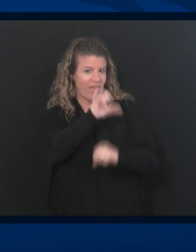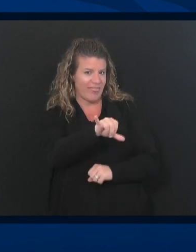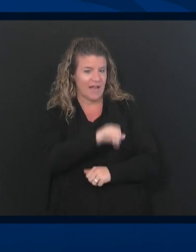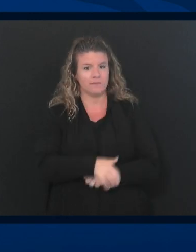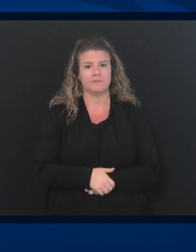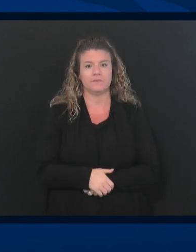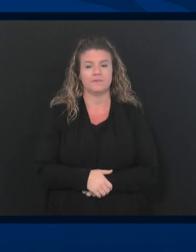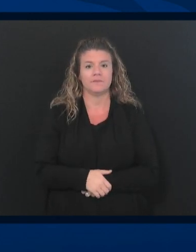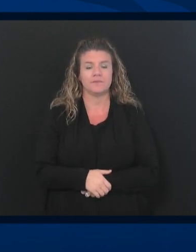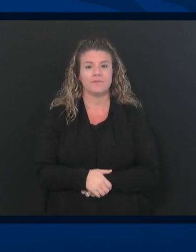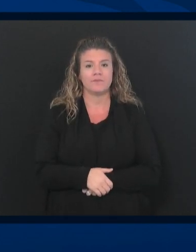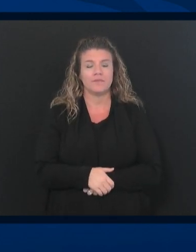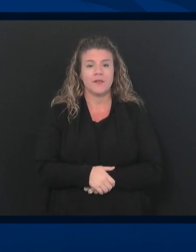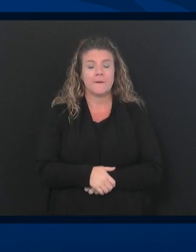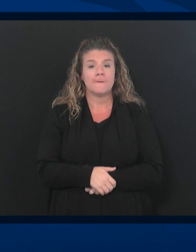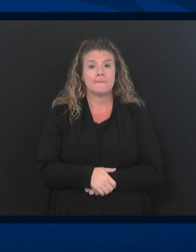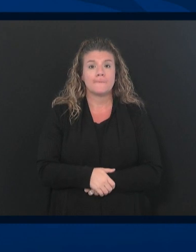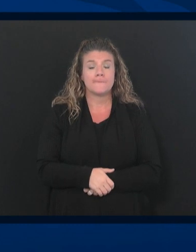I'm really sorry.